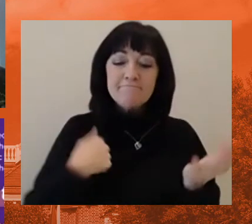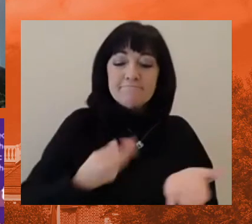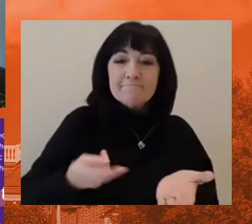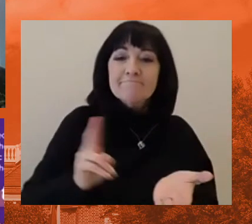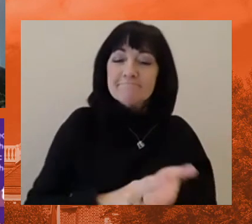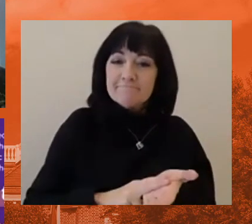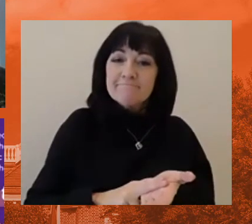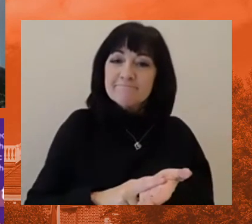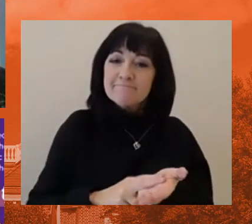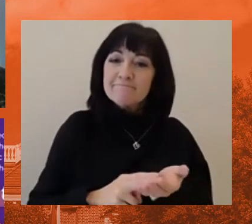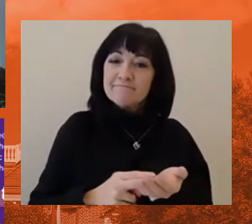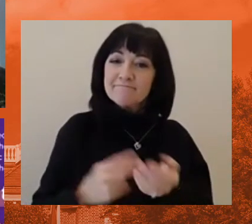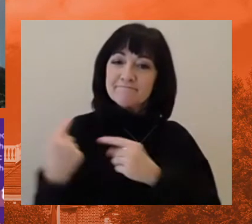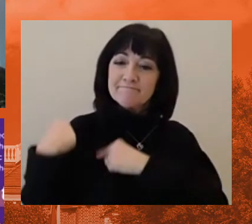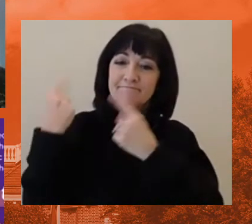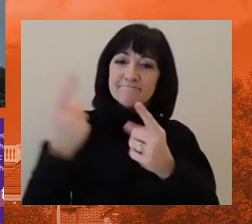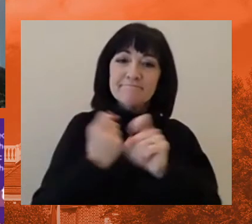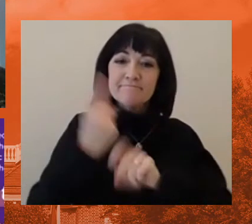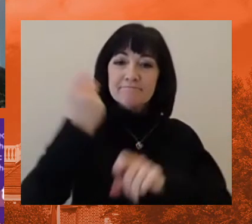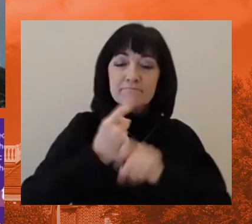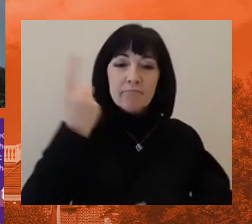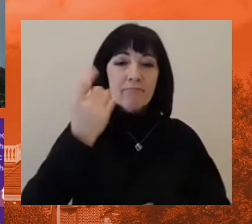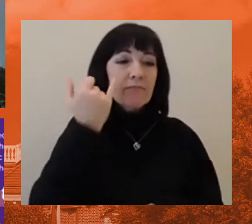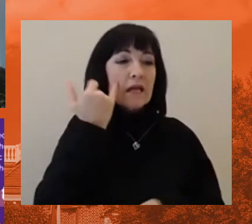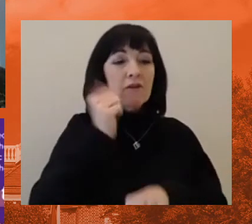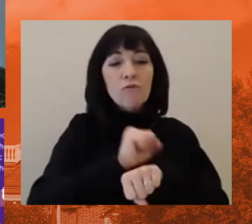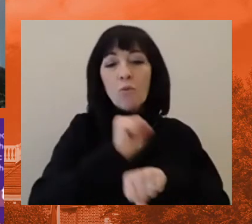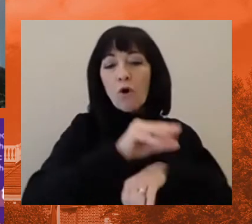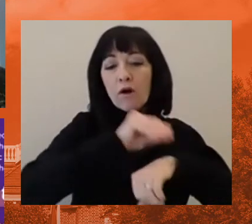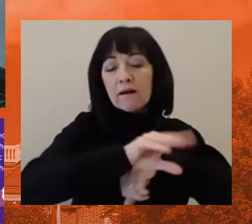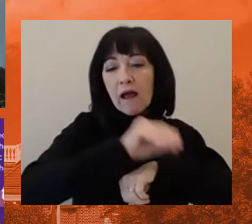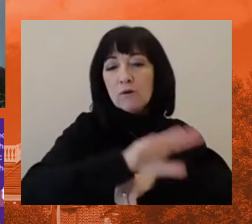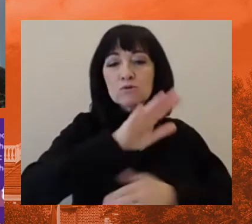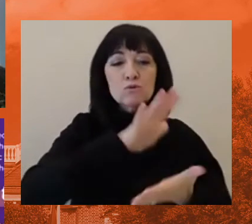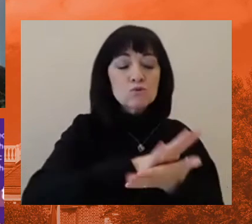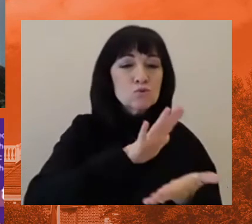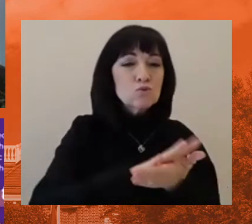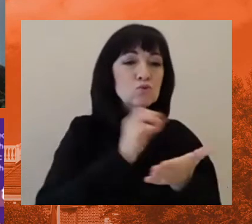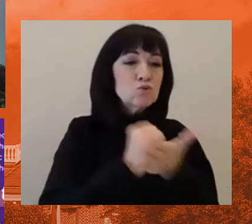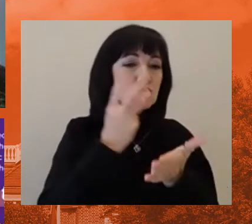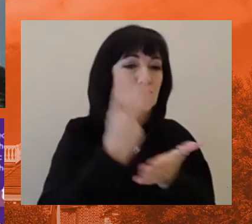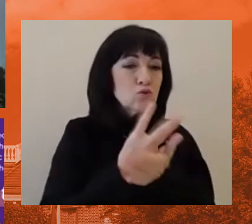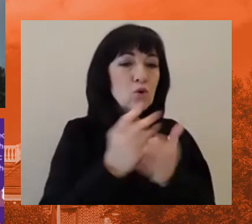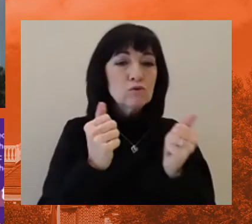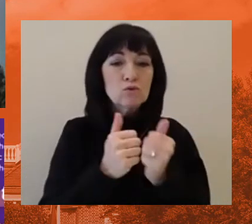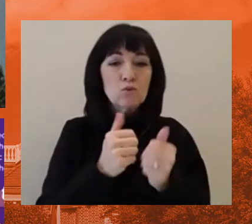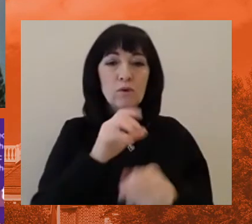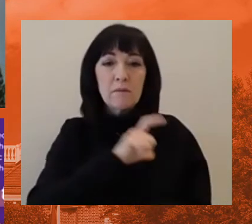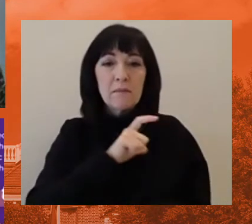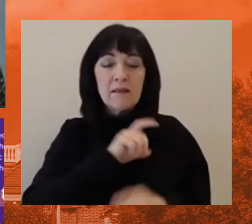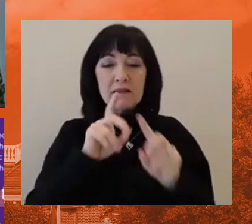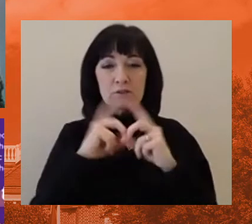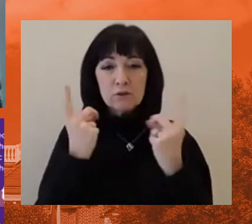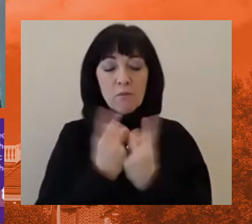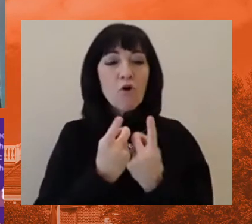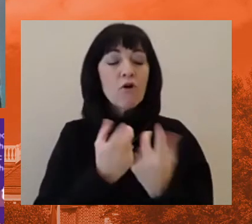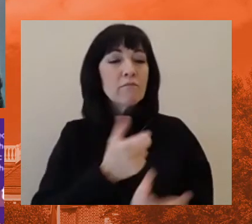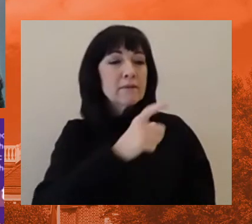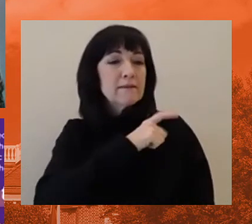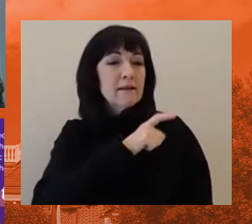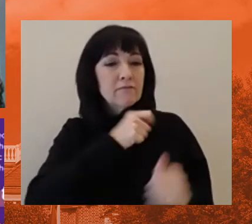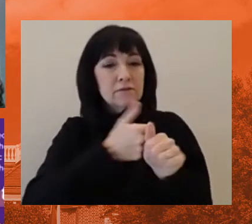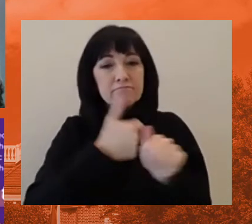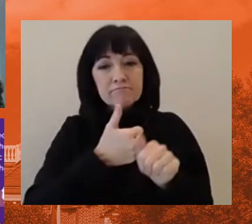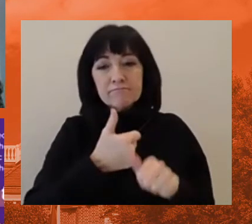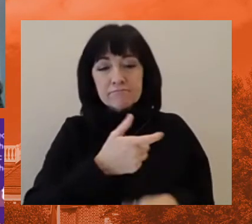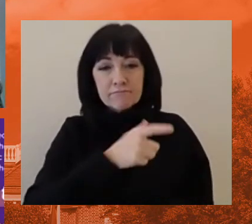whether they're teachers and counselors in schools, whether they're social workers working with police departments, whether they're law enforcement officers, whether